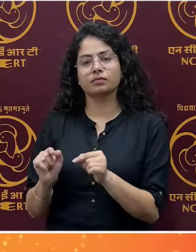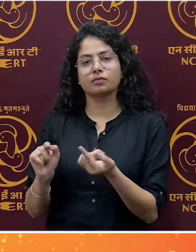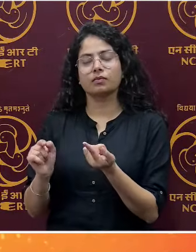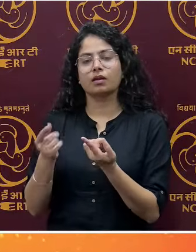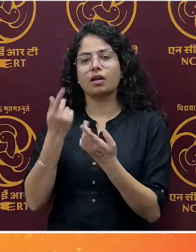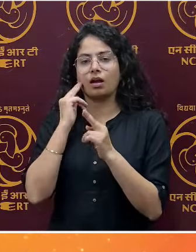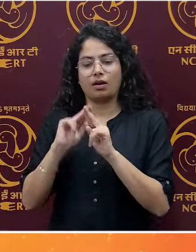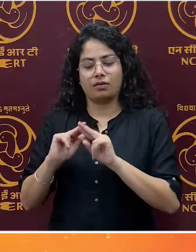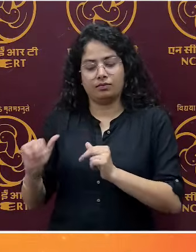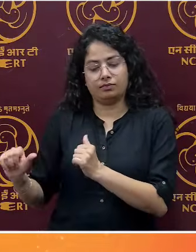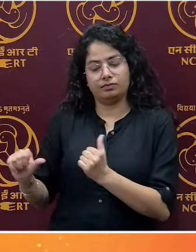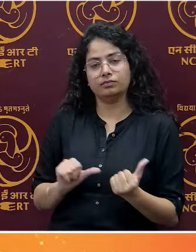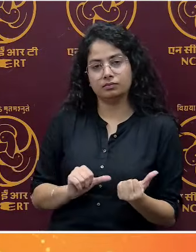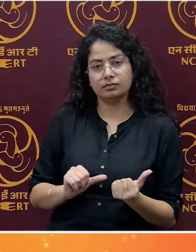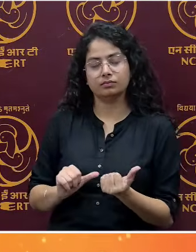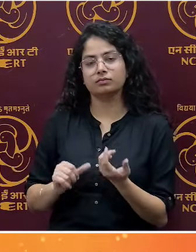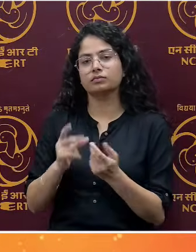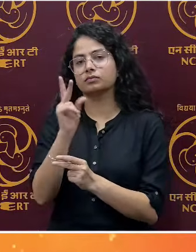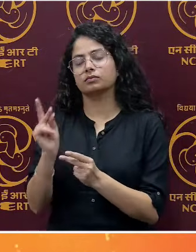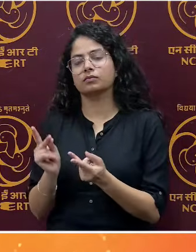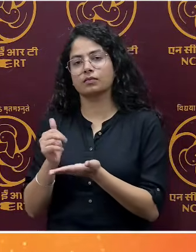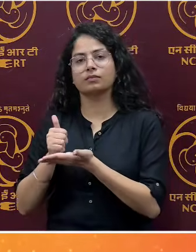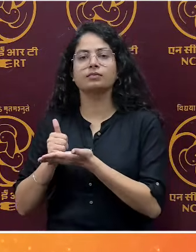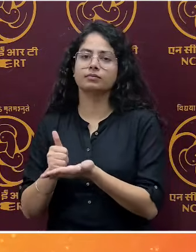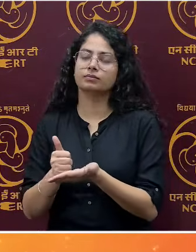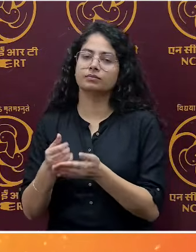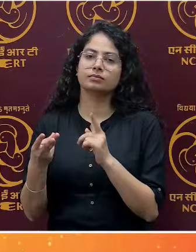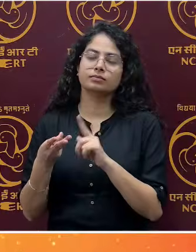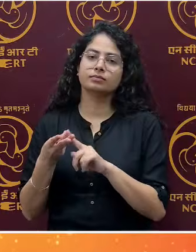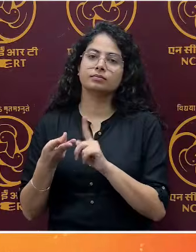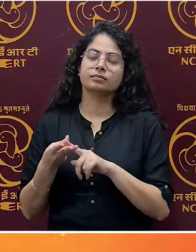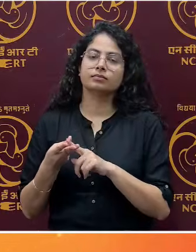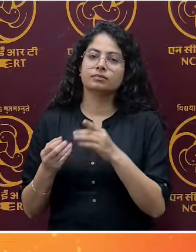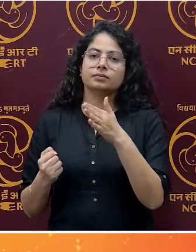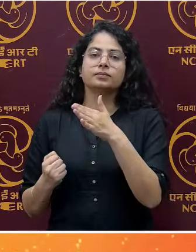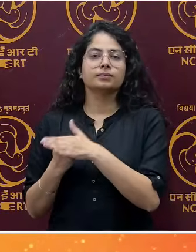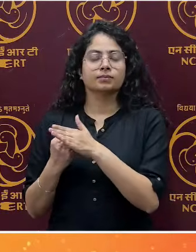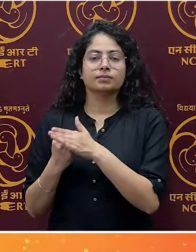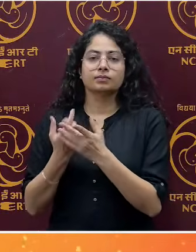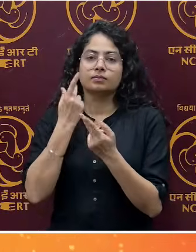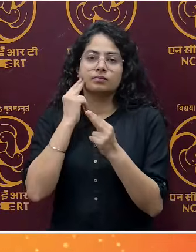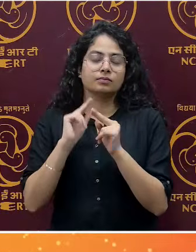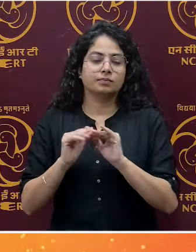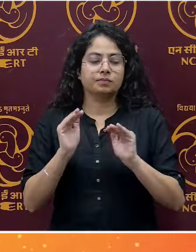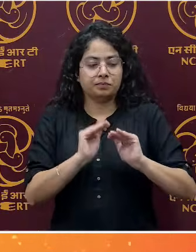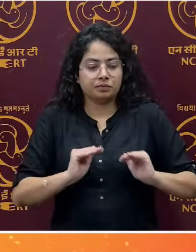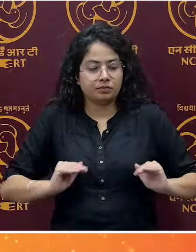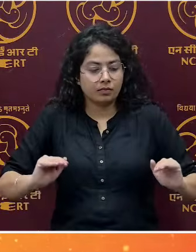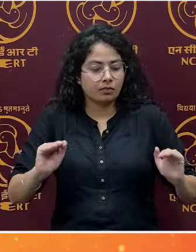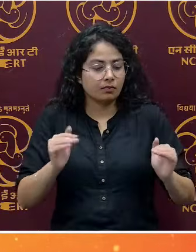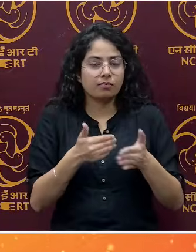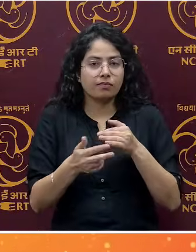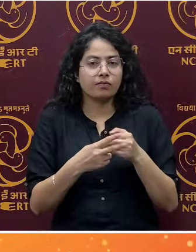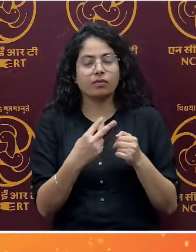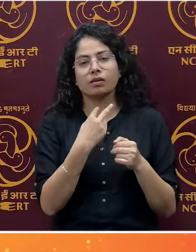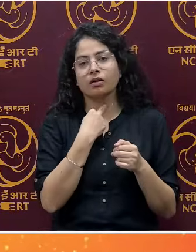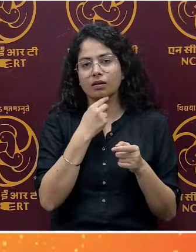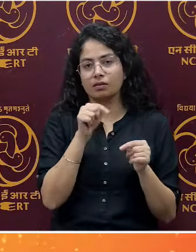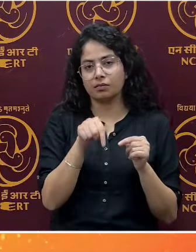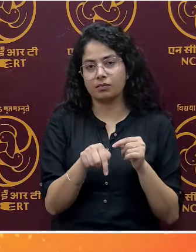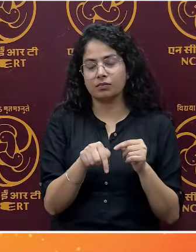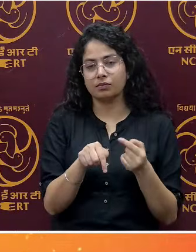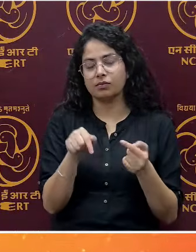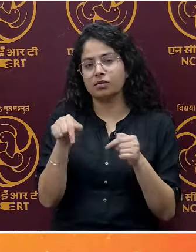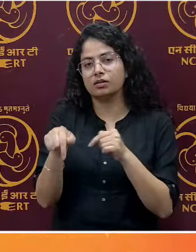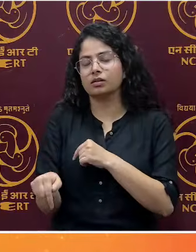reset button, we have help button, and we have maximize button. So if user gets stuck at any point, we just